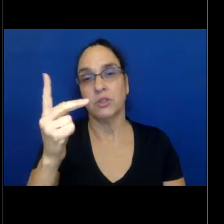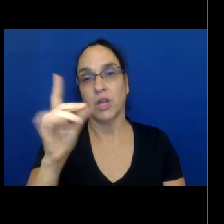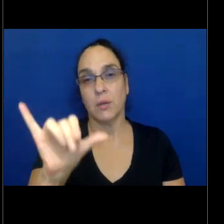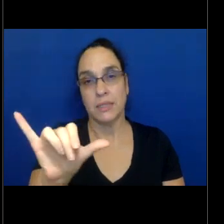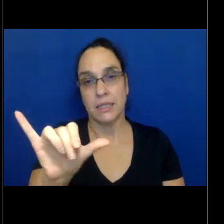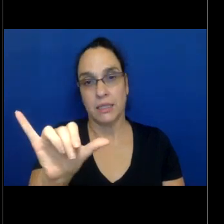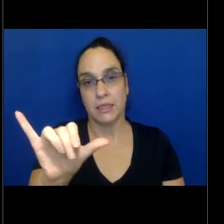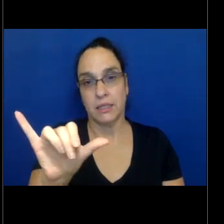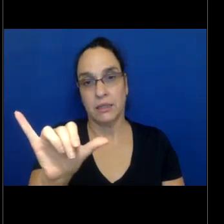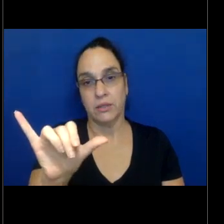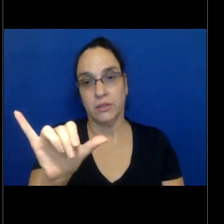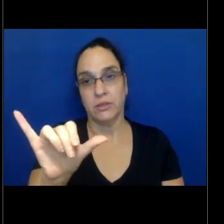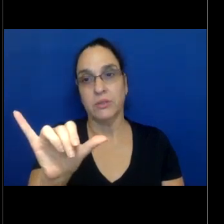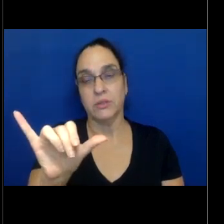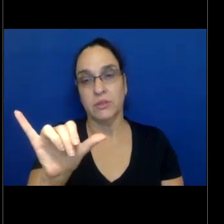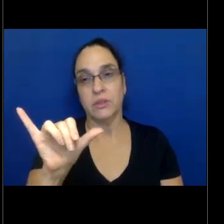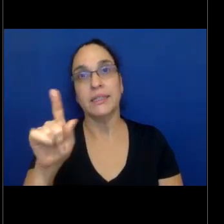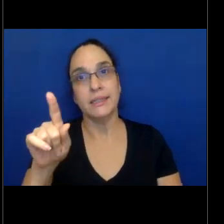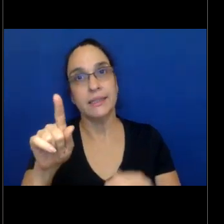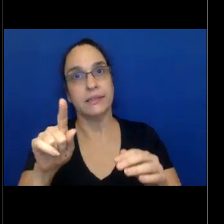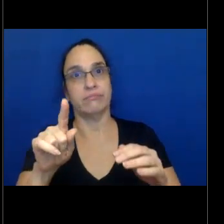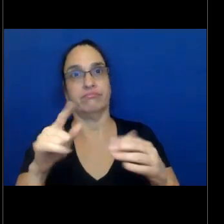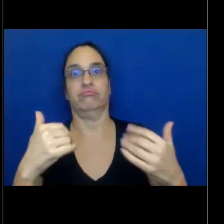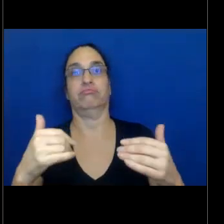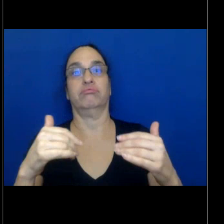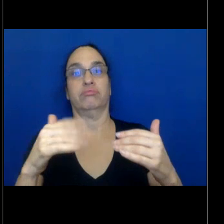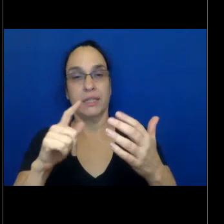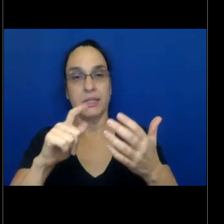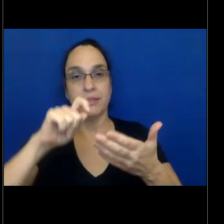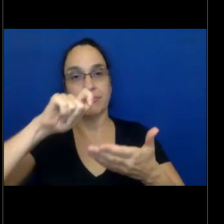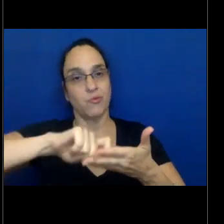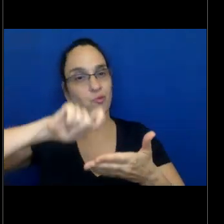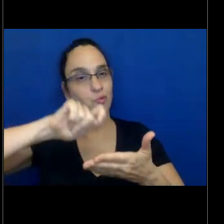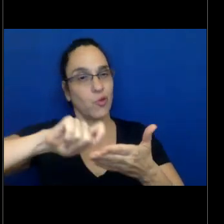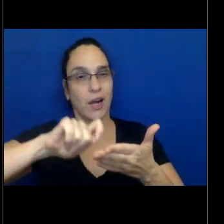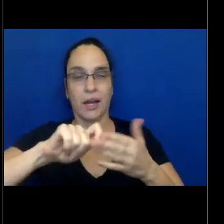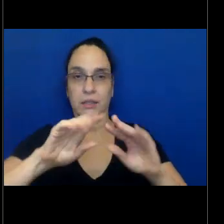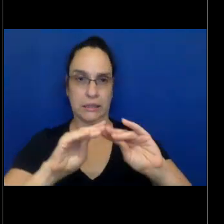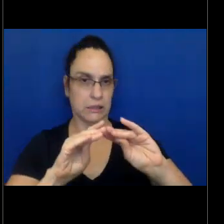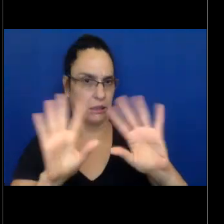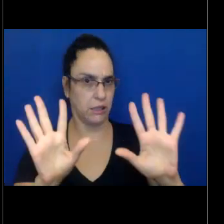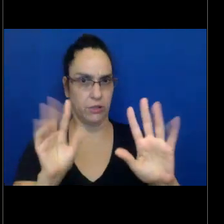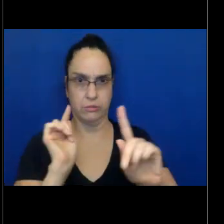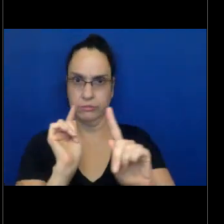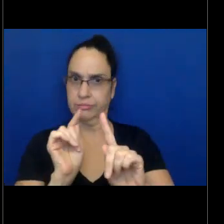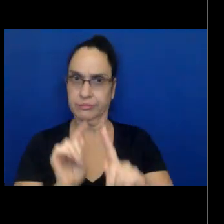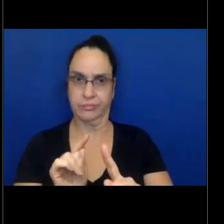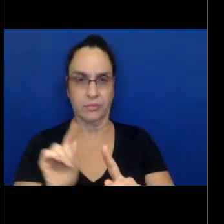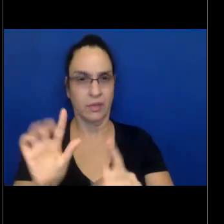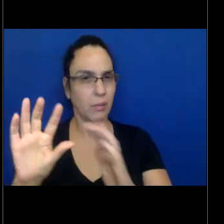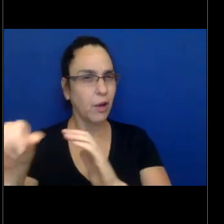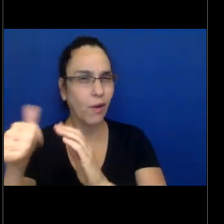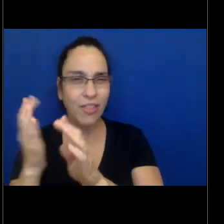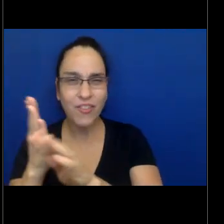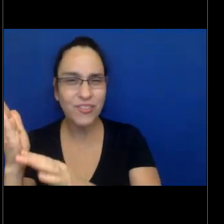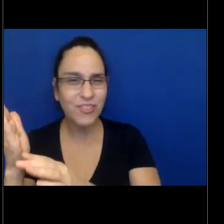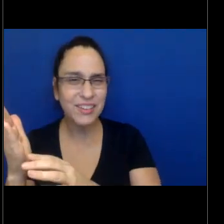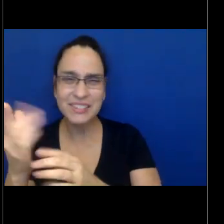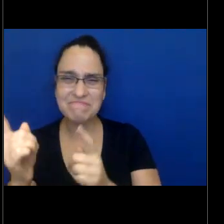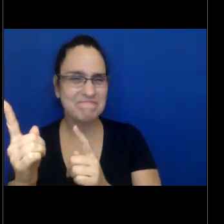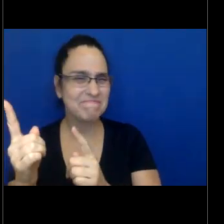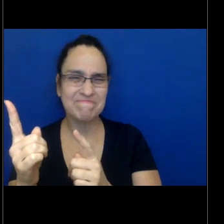His writing has a level of clarity and forceful authority that's rarely seen in any discipline, and by which I do not